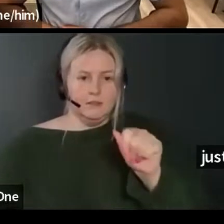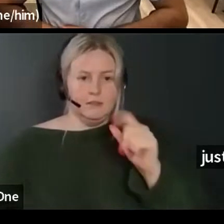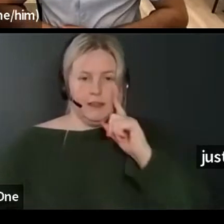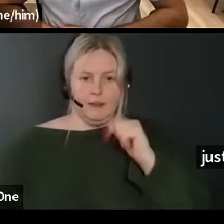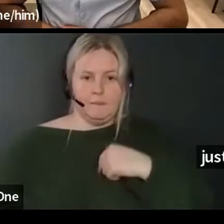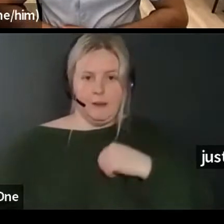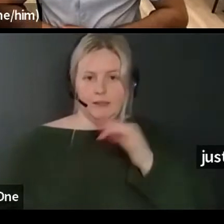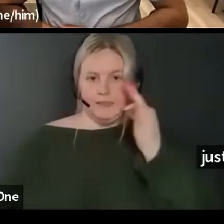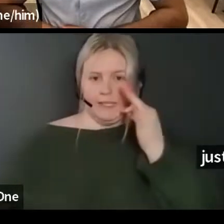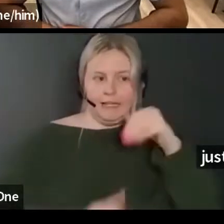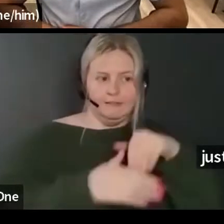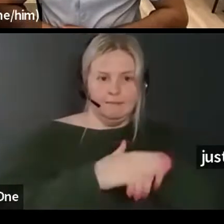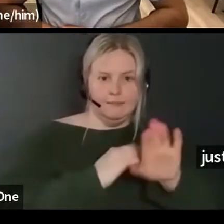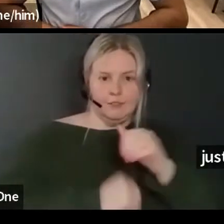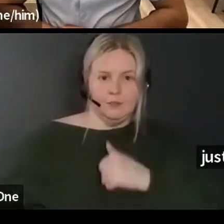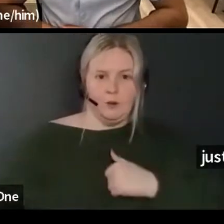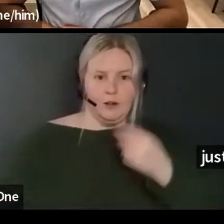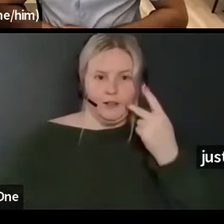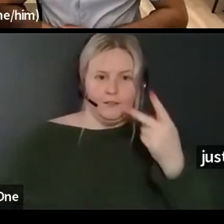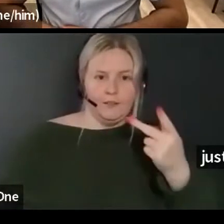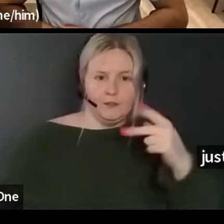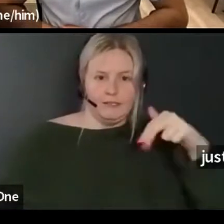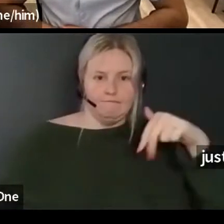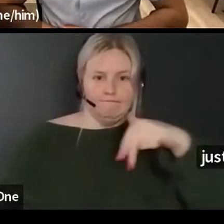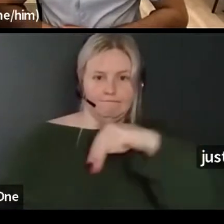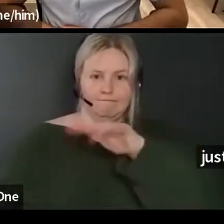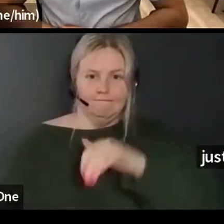coming in here, so I apologize if you see.